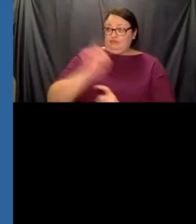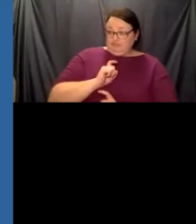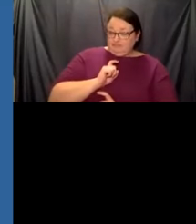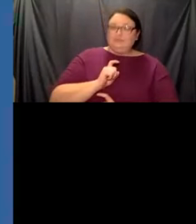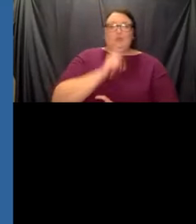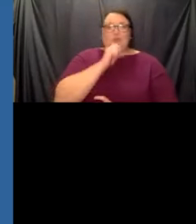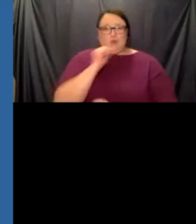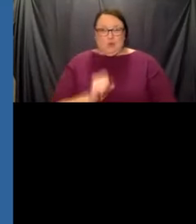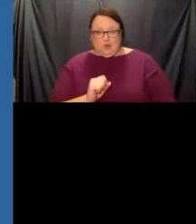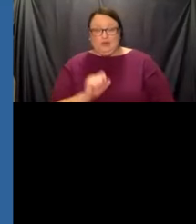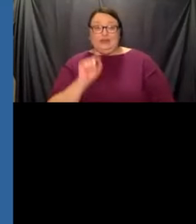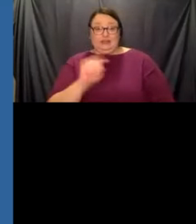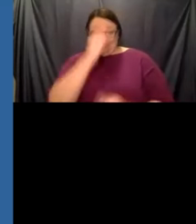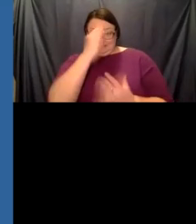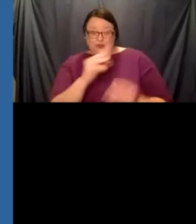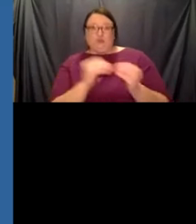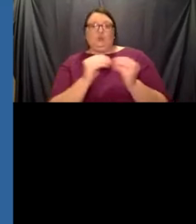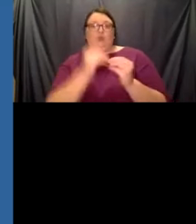and this is more up to date.